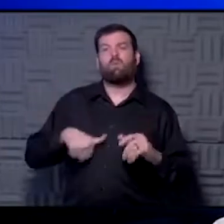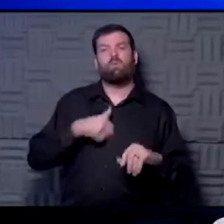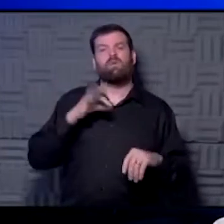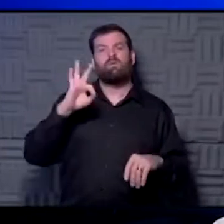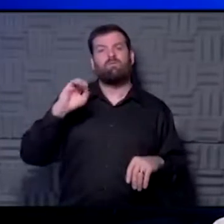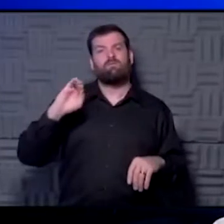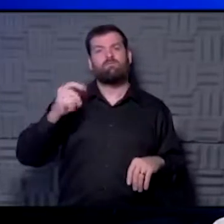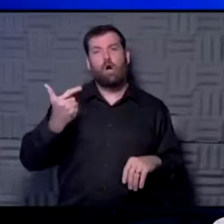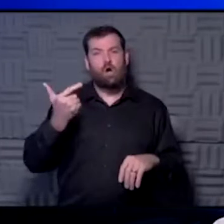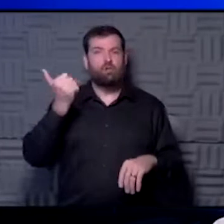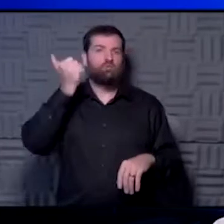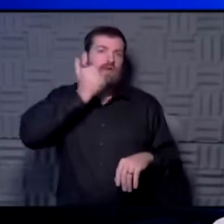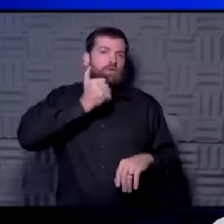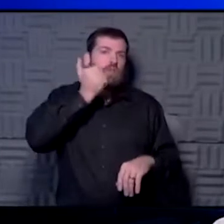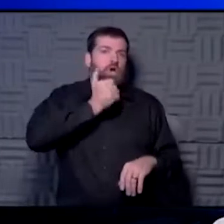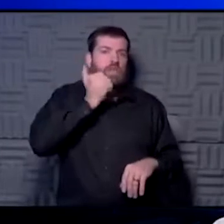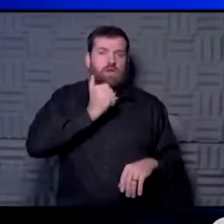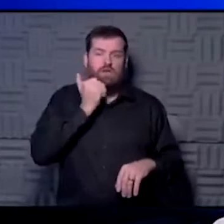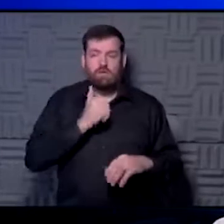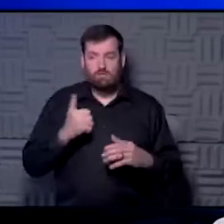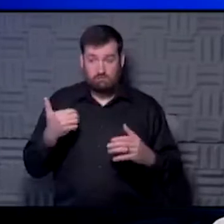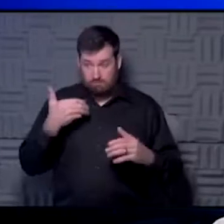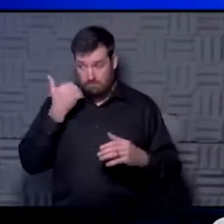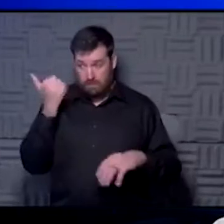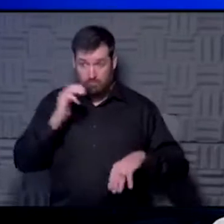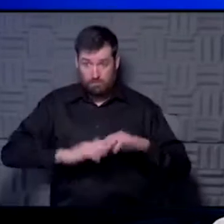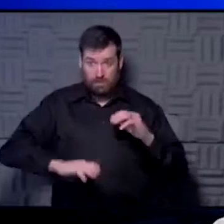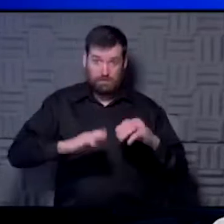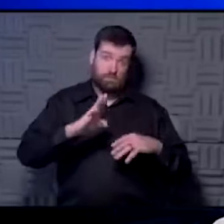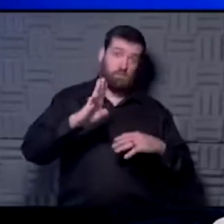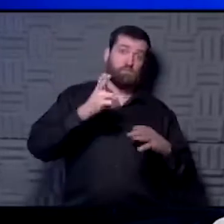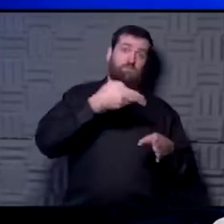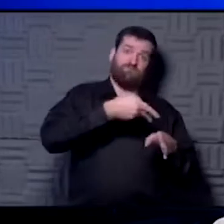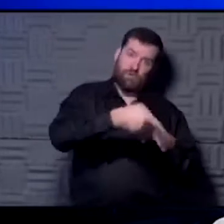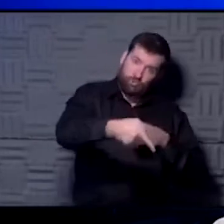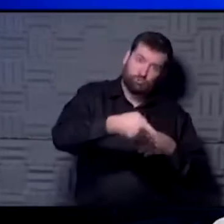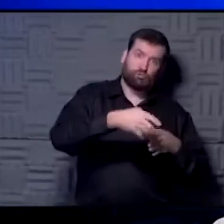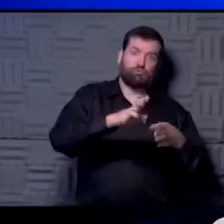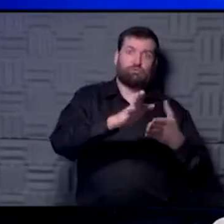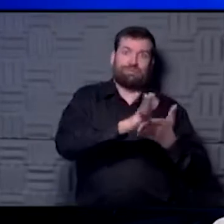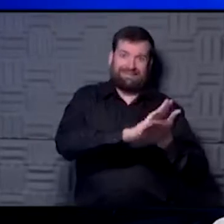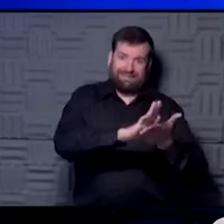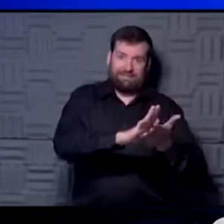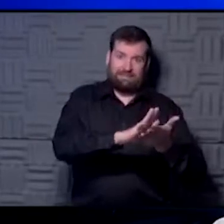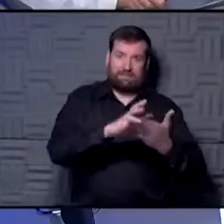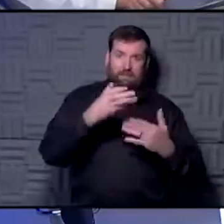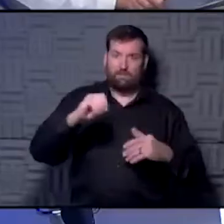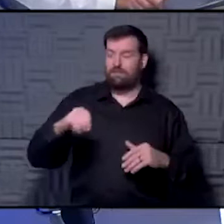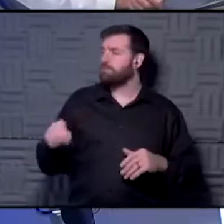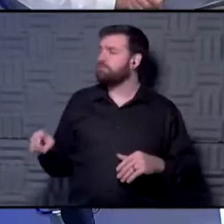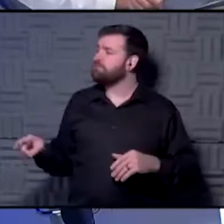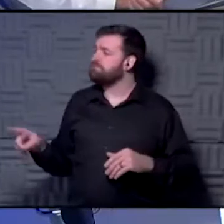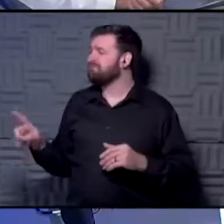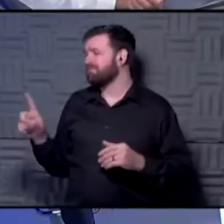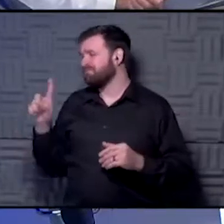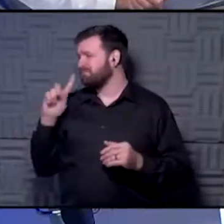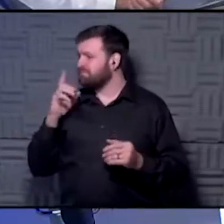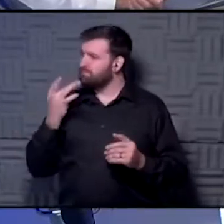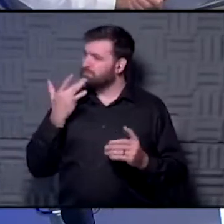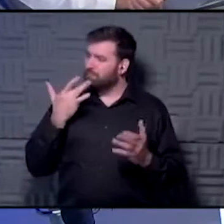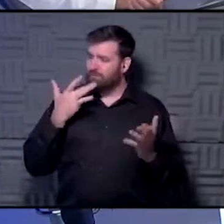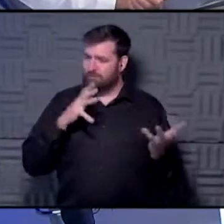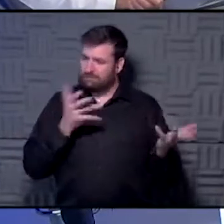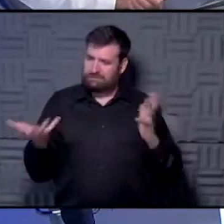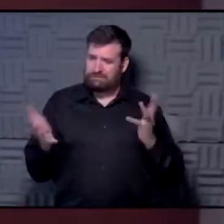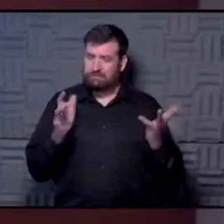kind of thing. Is that any better than saying we have a professional cleaning company come in, that kind of thing? Yeah, and I wouldn't say there's a preference one or another.